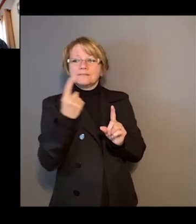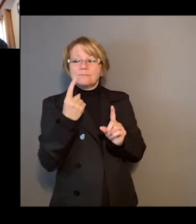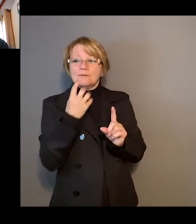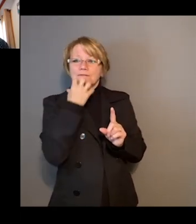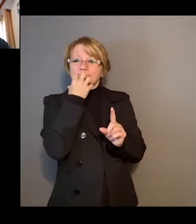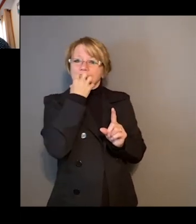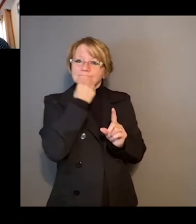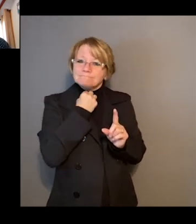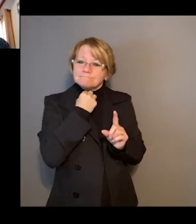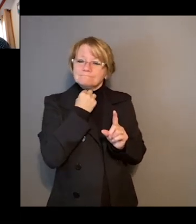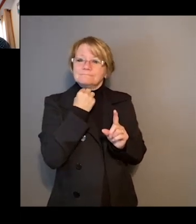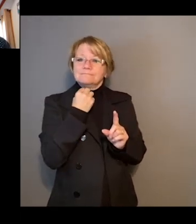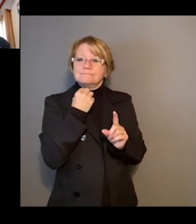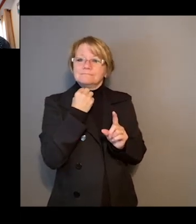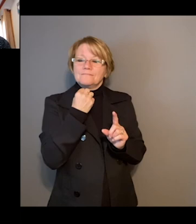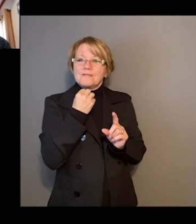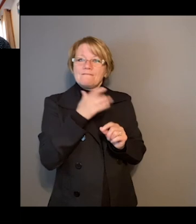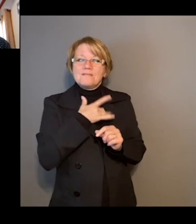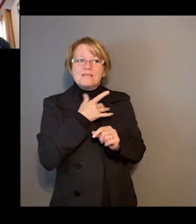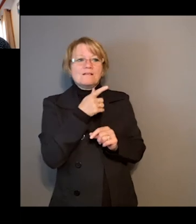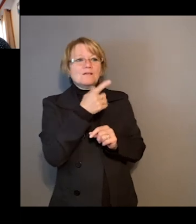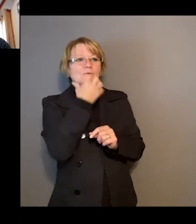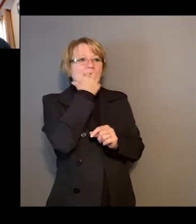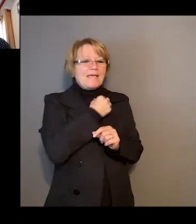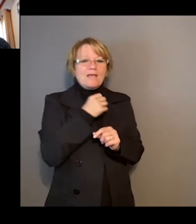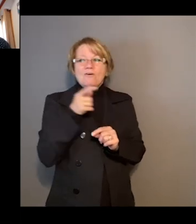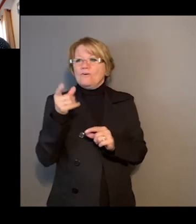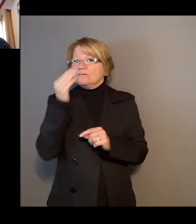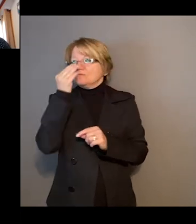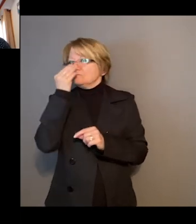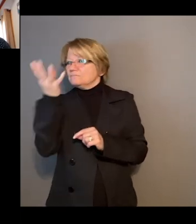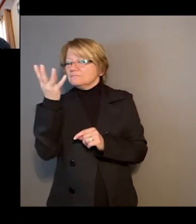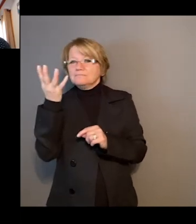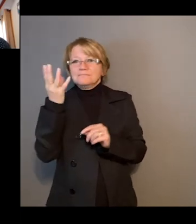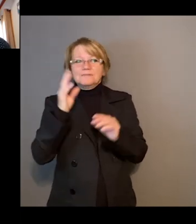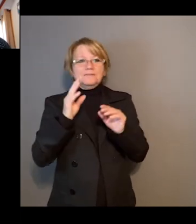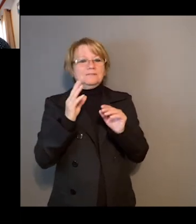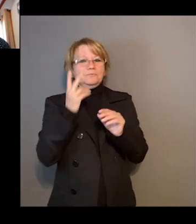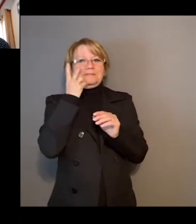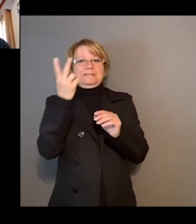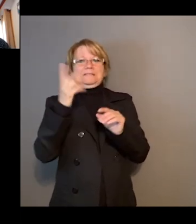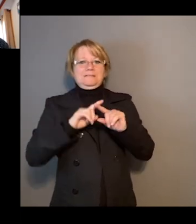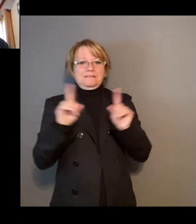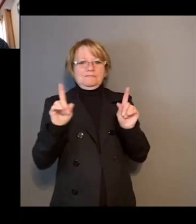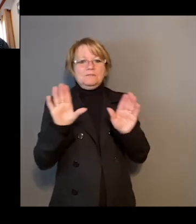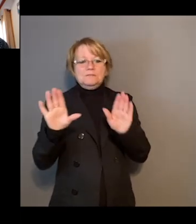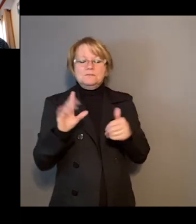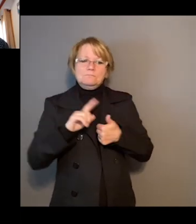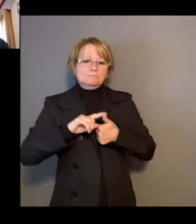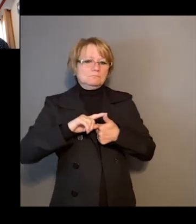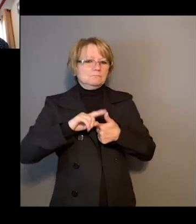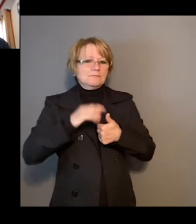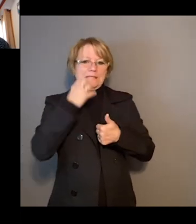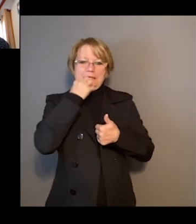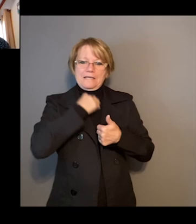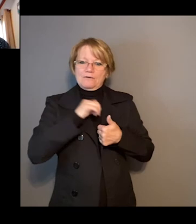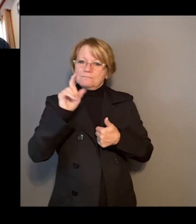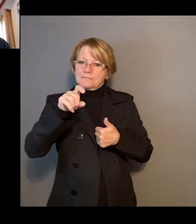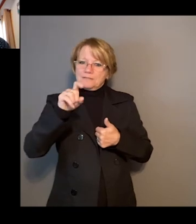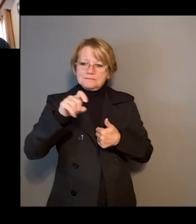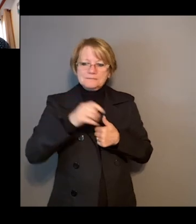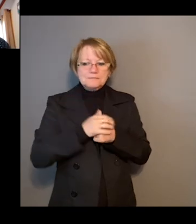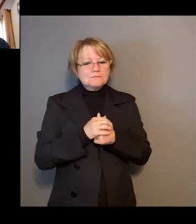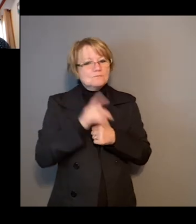like someone didn't care. And so caring has to be at the top of that. Our students just have to feel like we care about